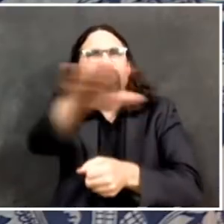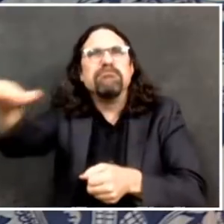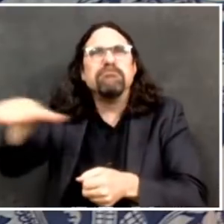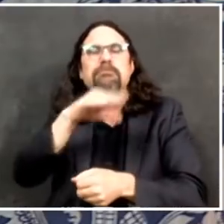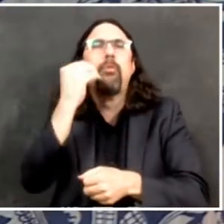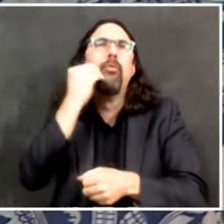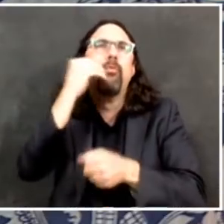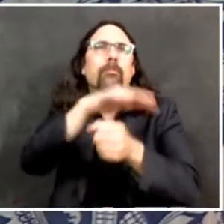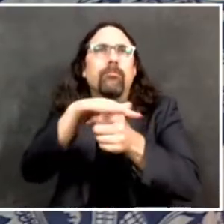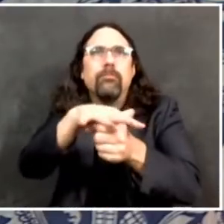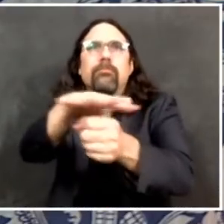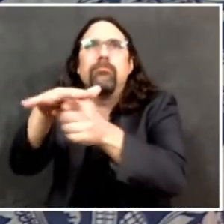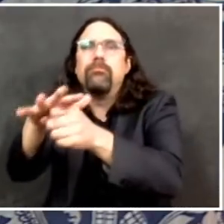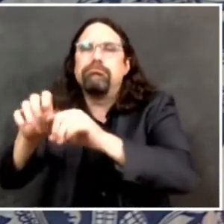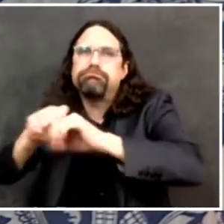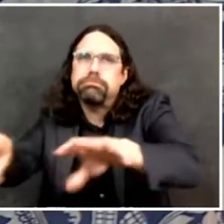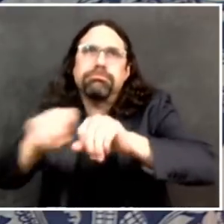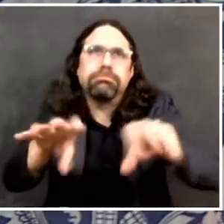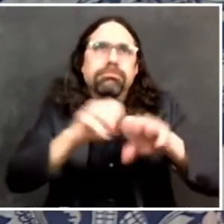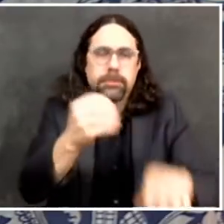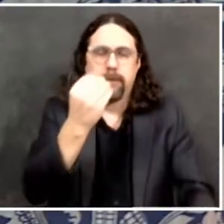hungry. Now,